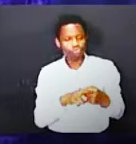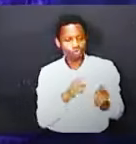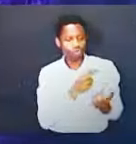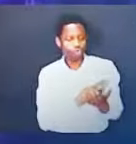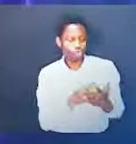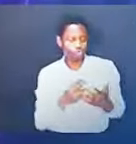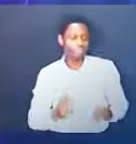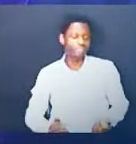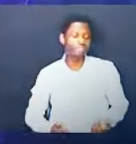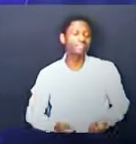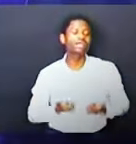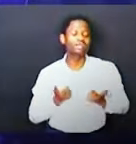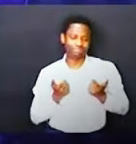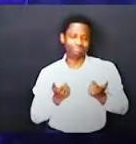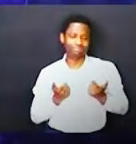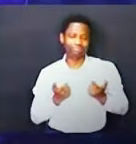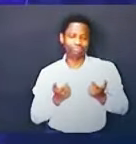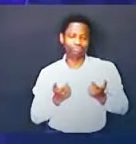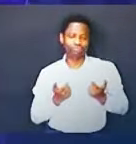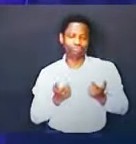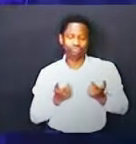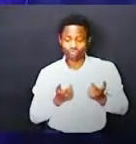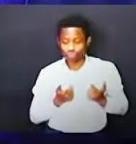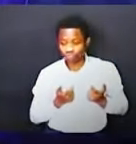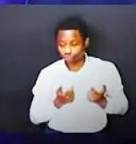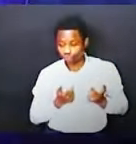So he